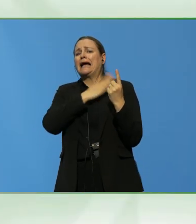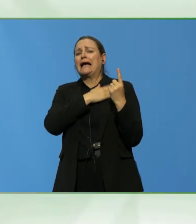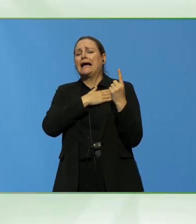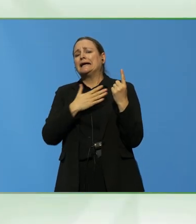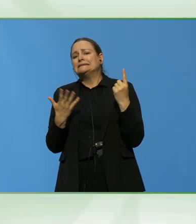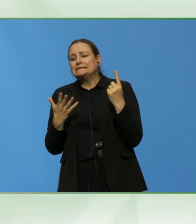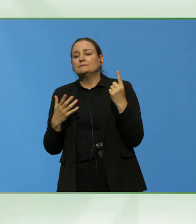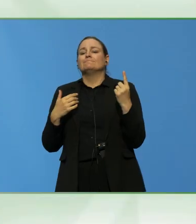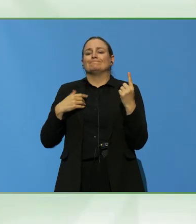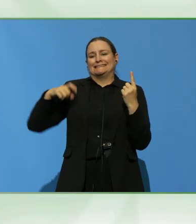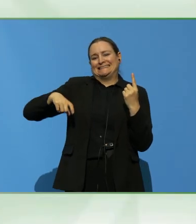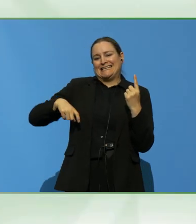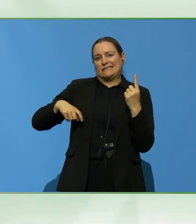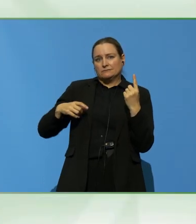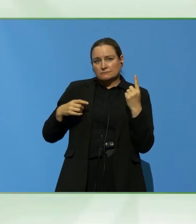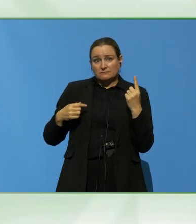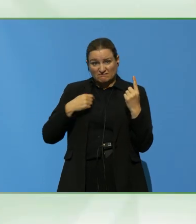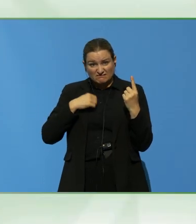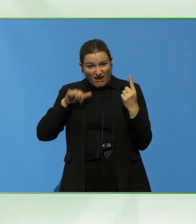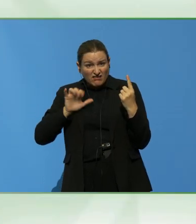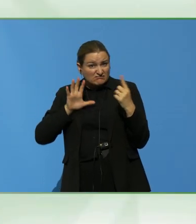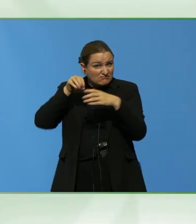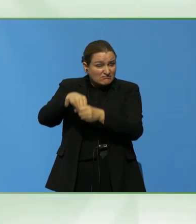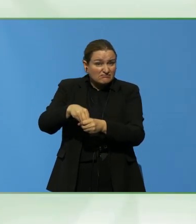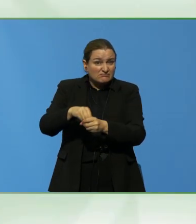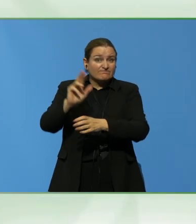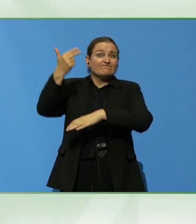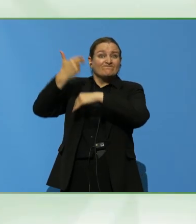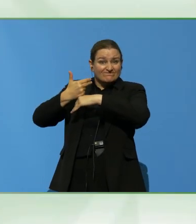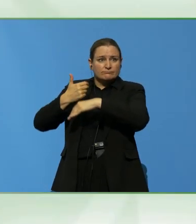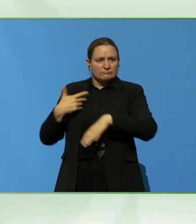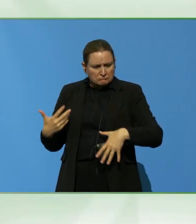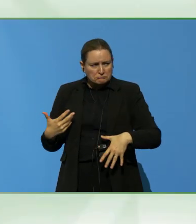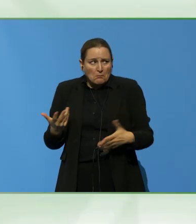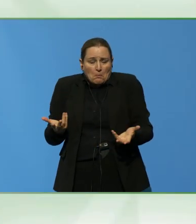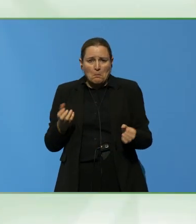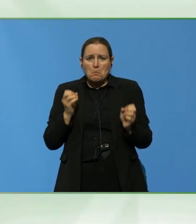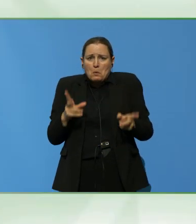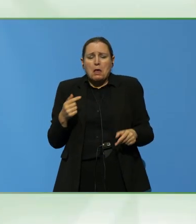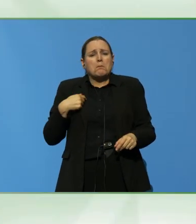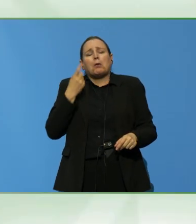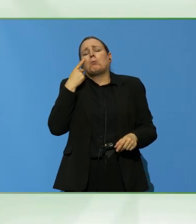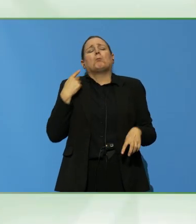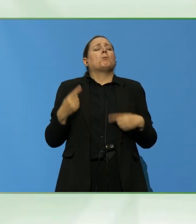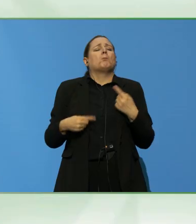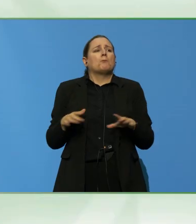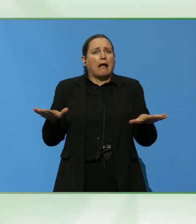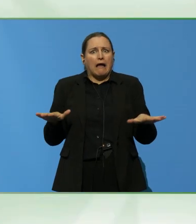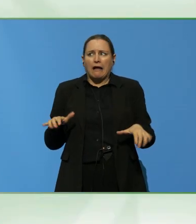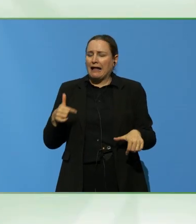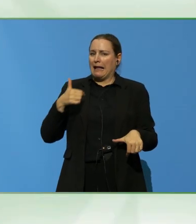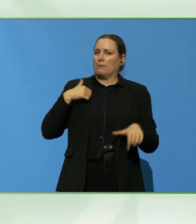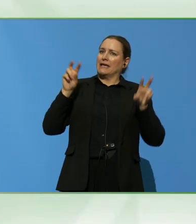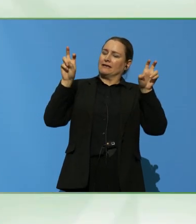that I got the opportunity to audition. I didn't think I'd get it, but I did. And I ended up being an estate agent on an episode